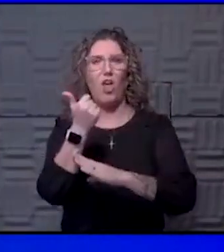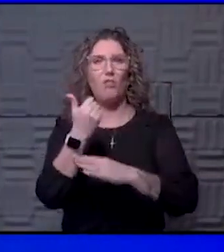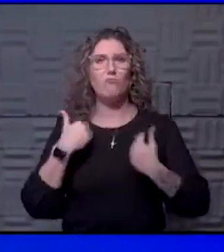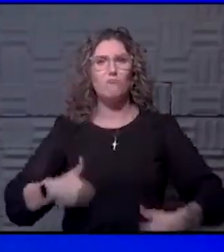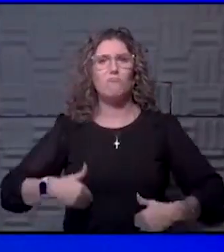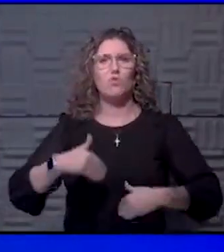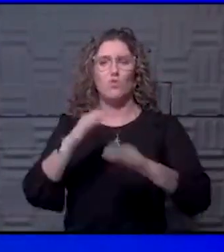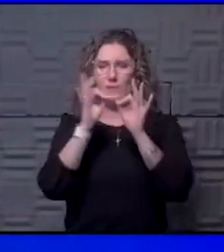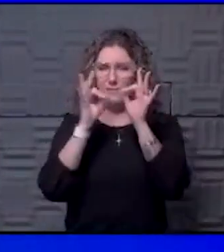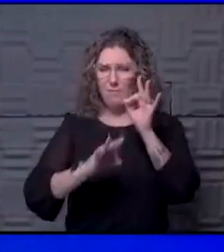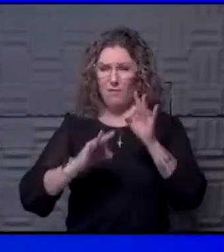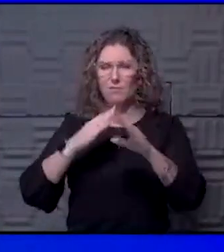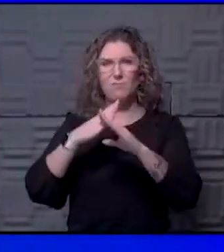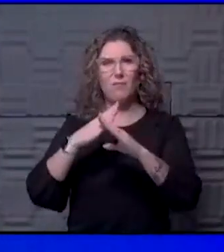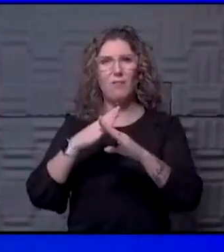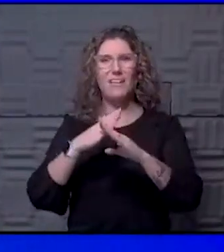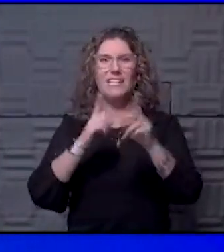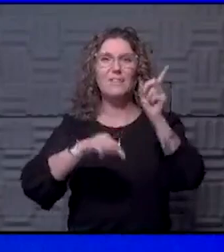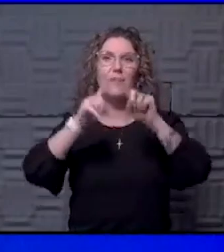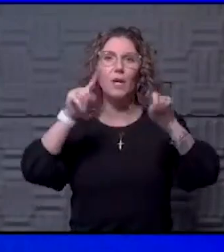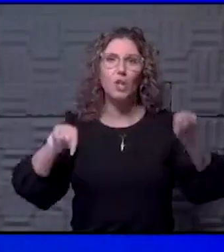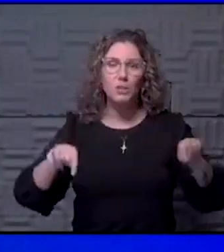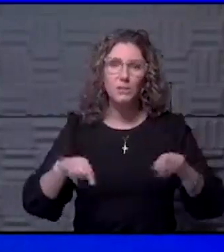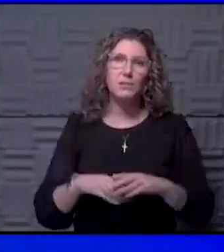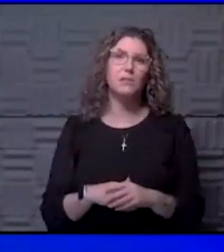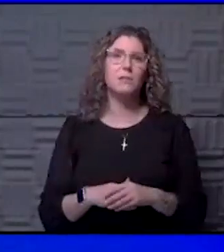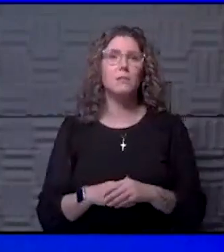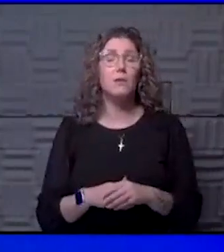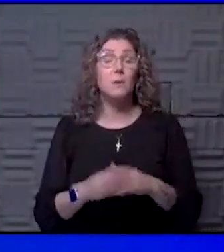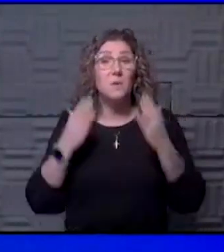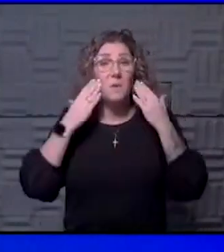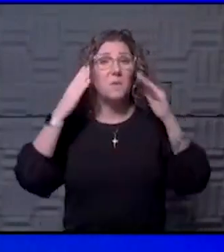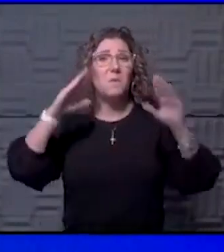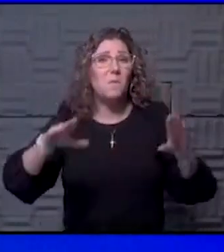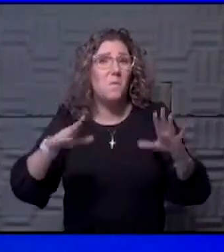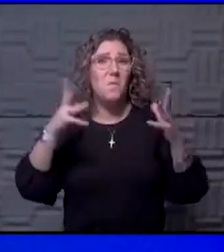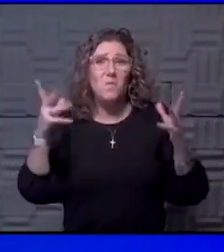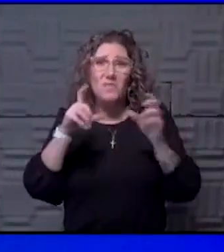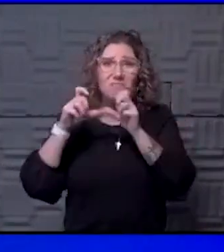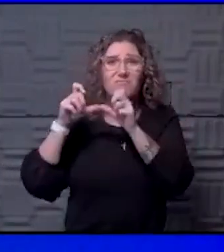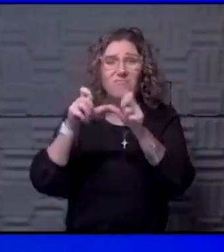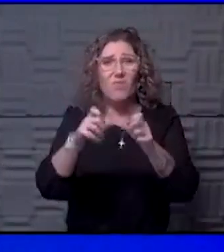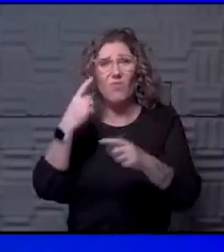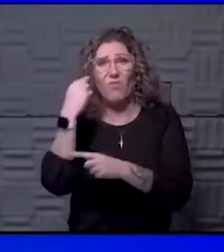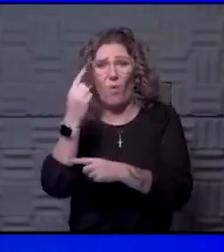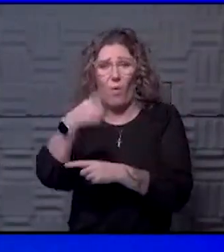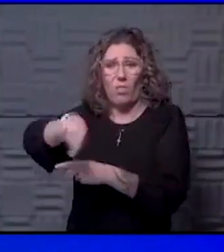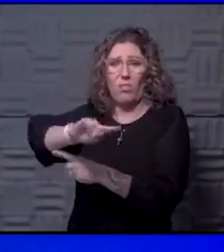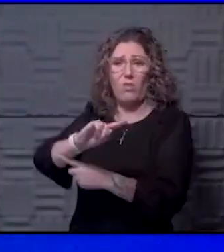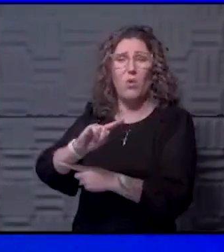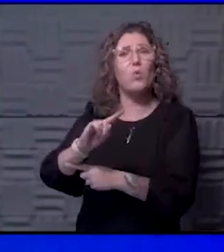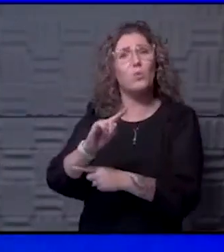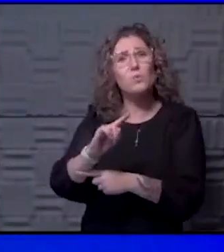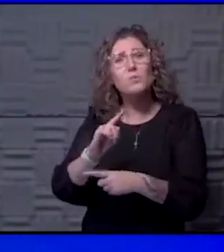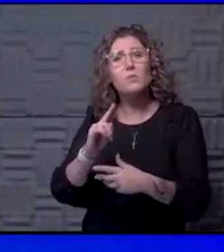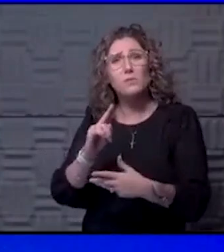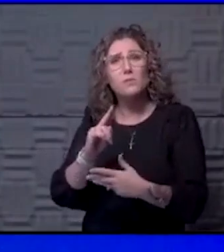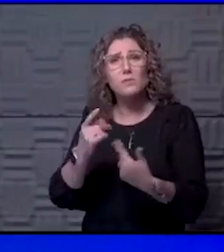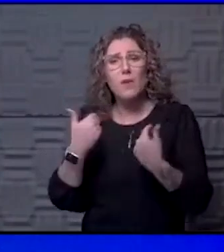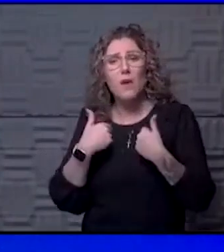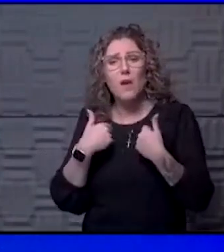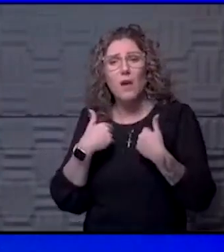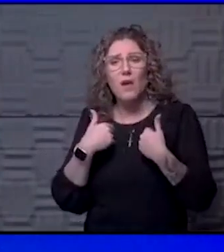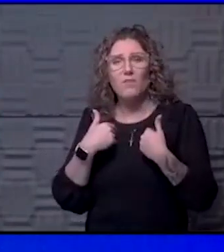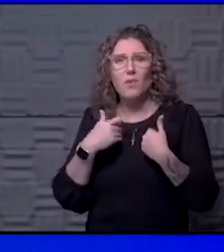off. I think it is variable. We don't know what the durability is for those people that